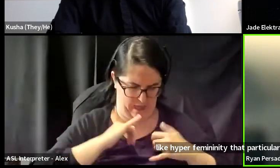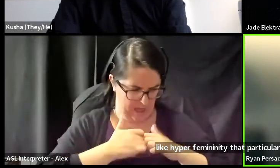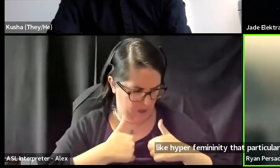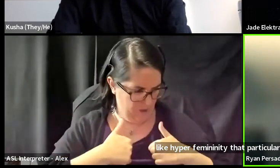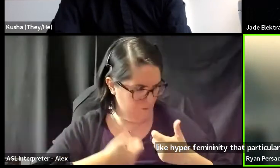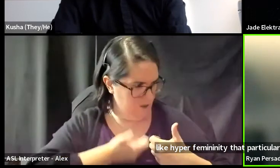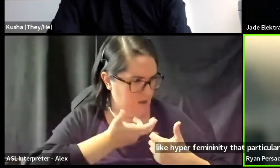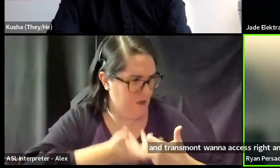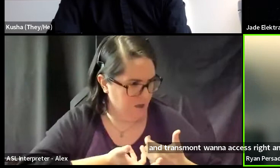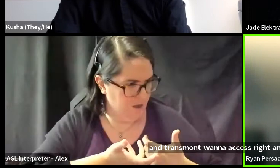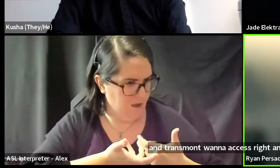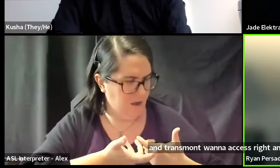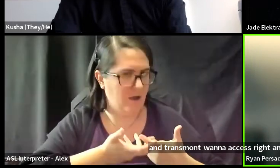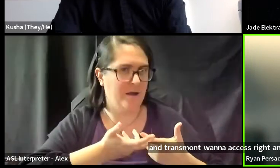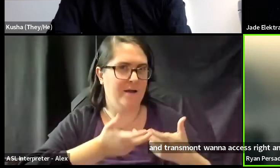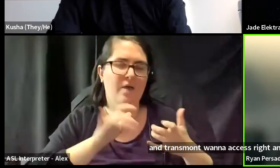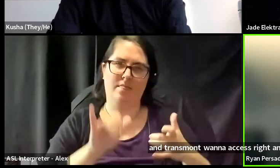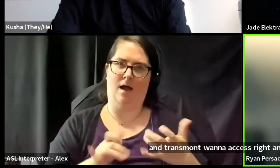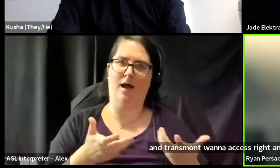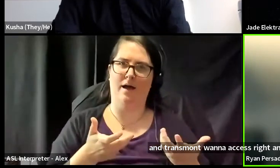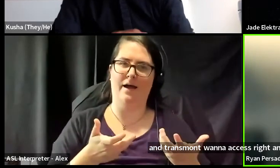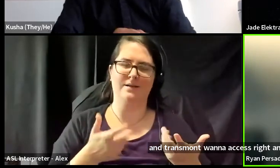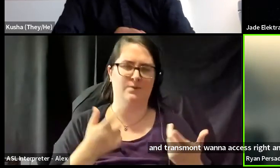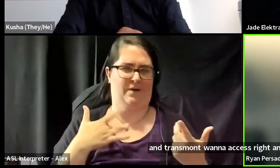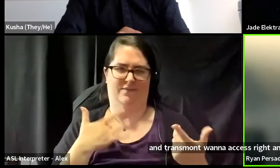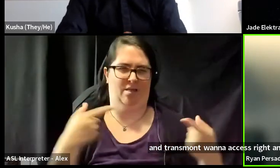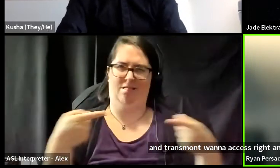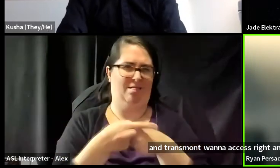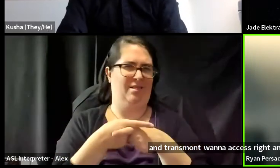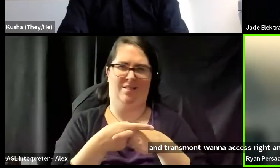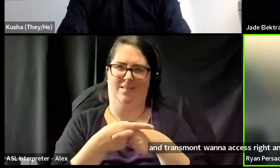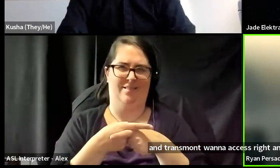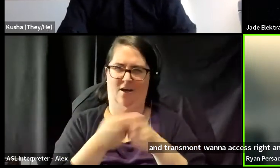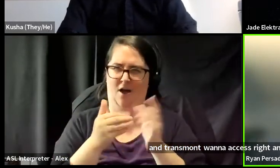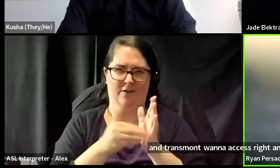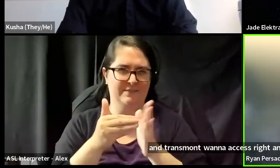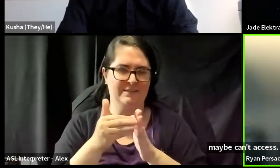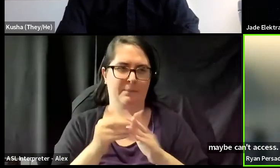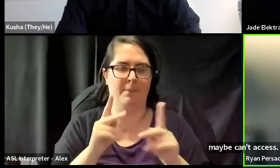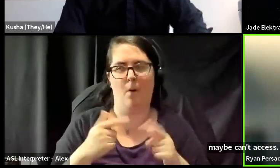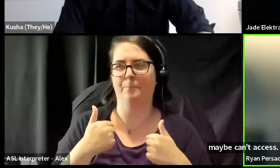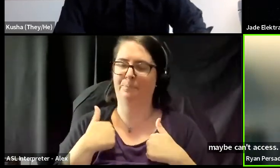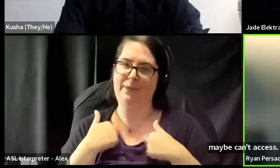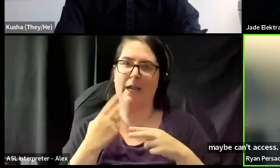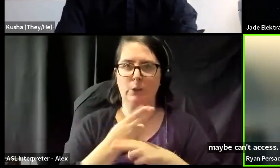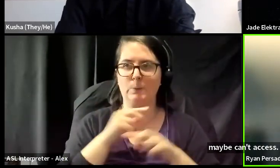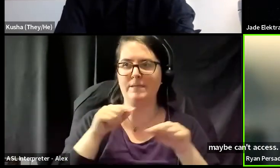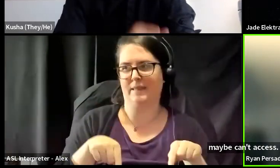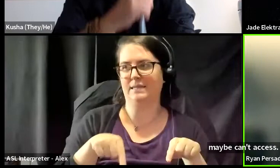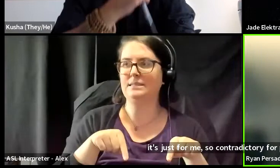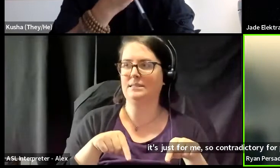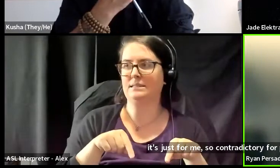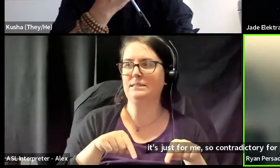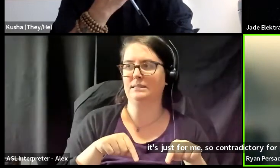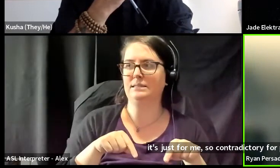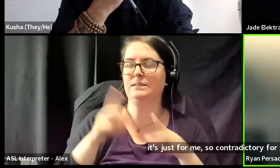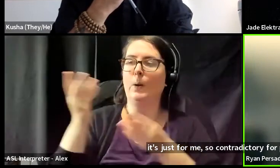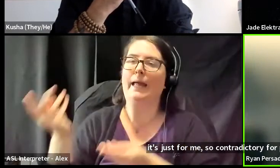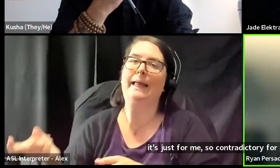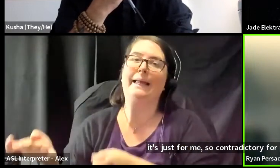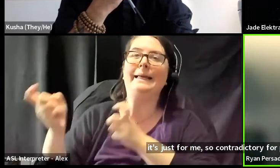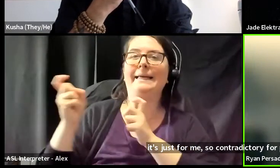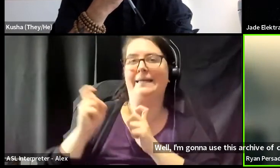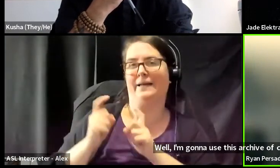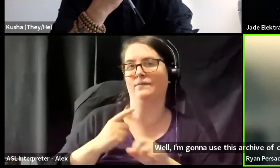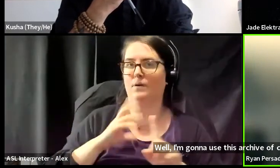that they maybe can't access. So it's just, for me, so contradictory for people to be like, well, I'm going to use this archive of femininity that was gifted to me by